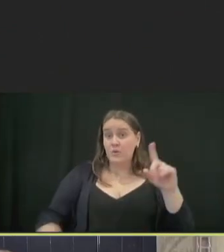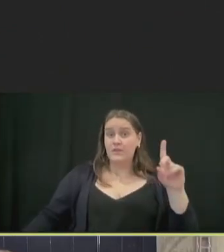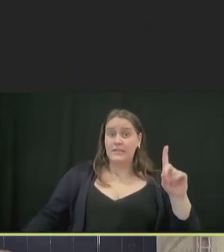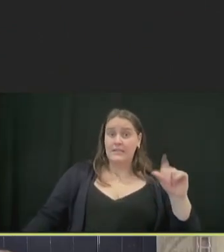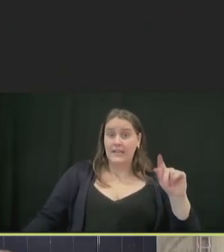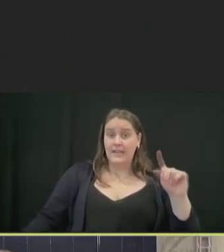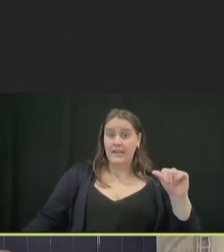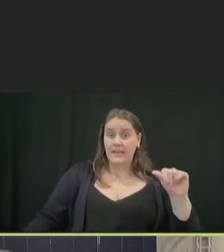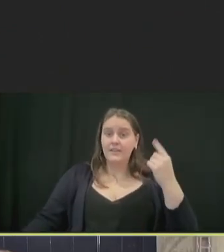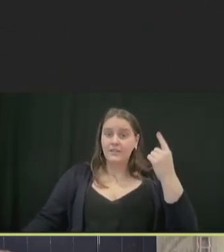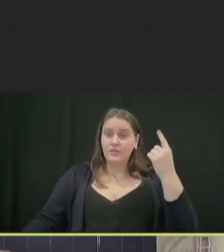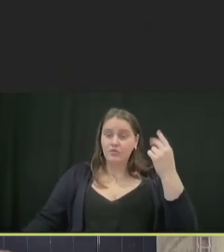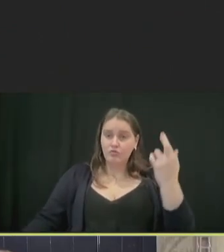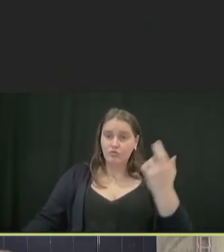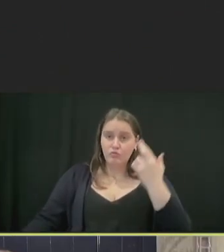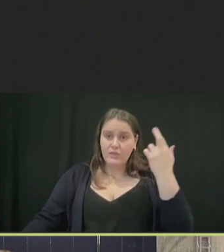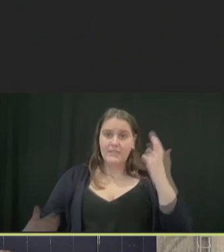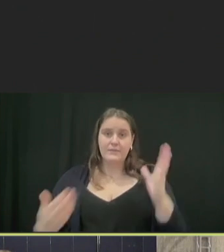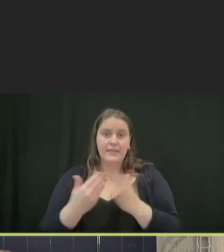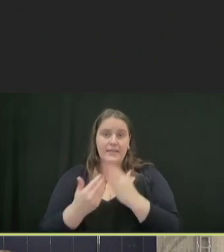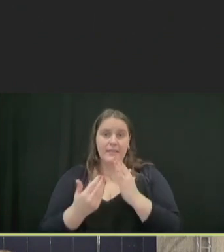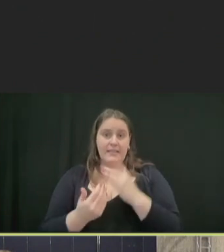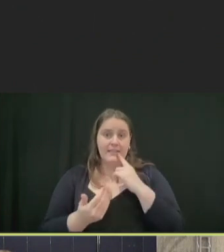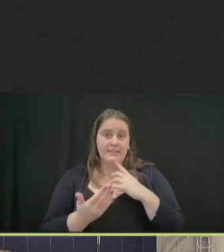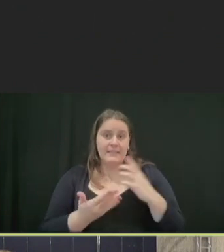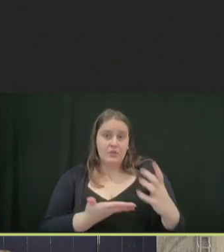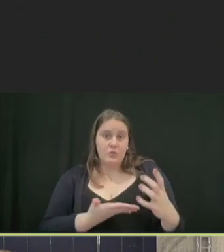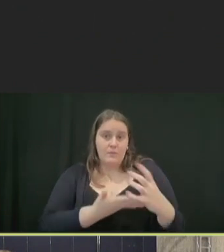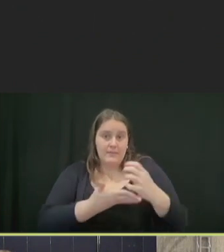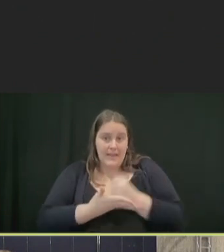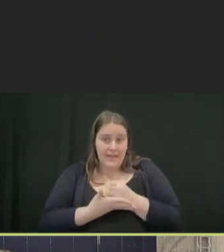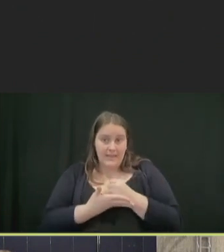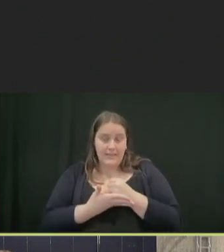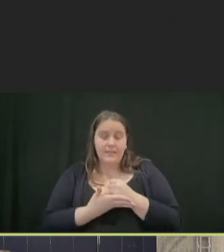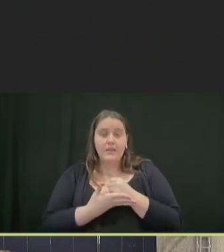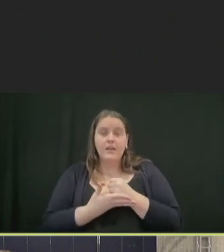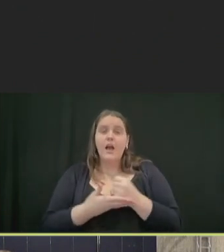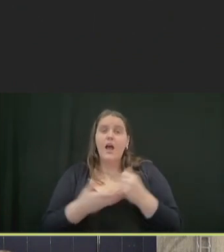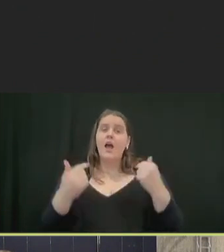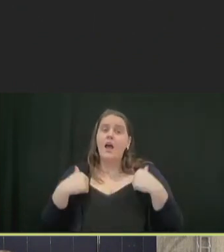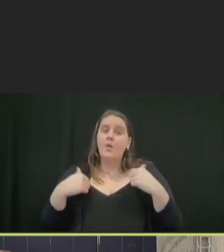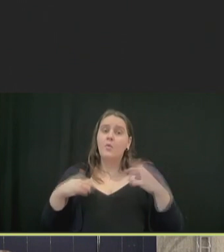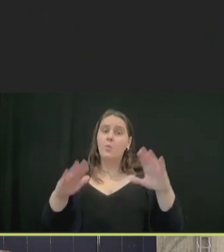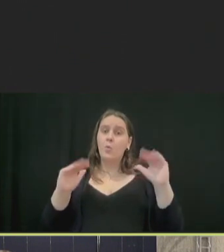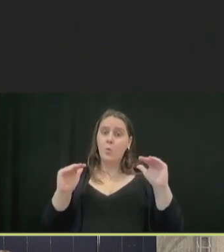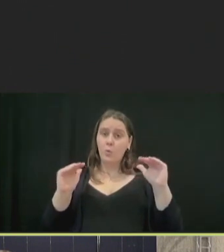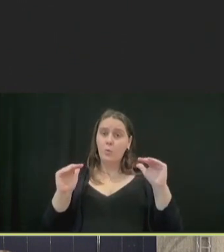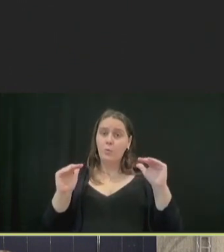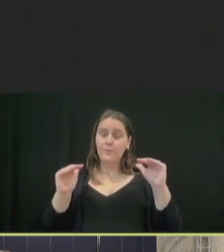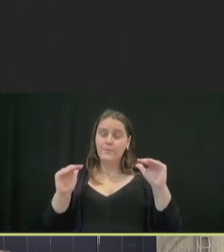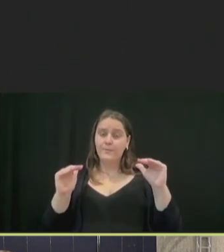reasonably easy to obtain. I would hope that